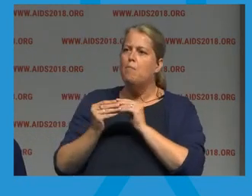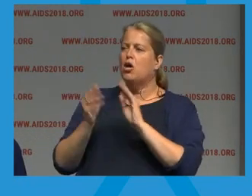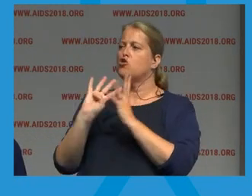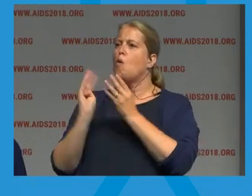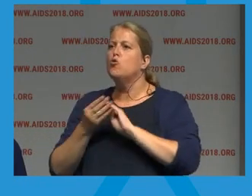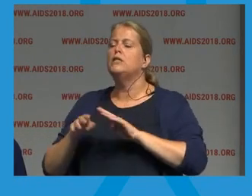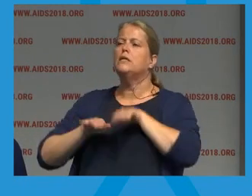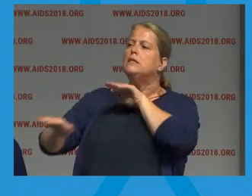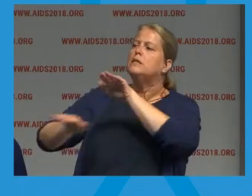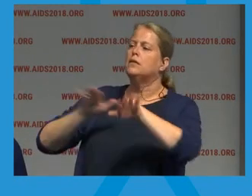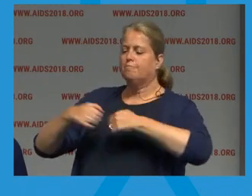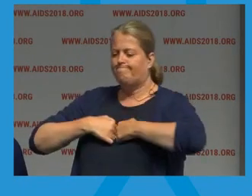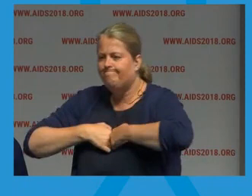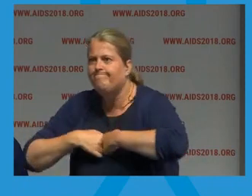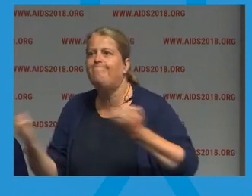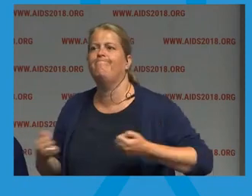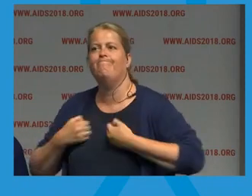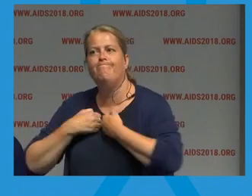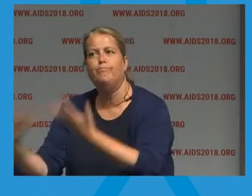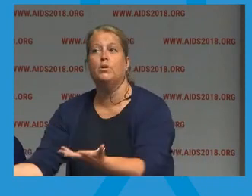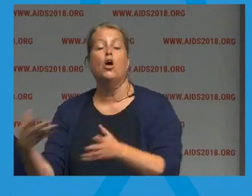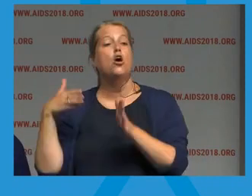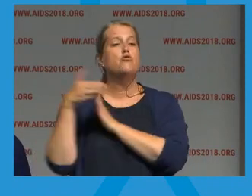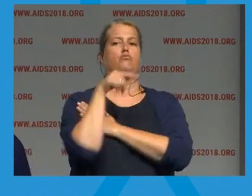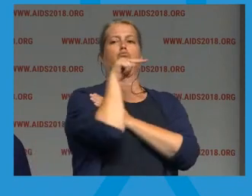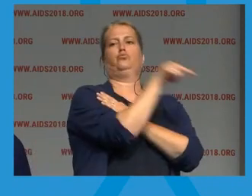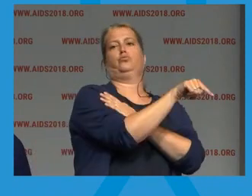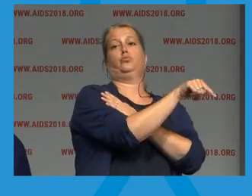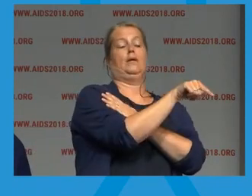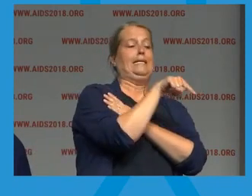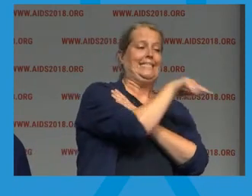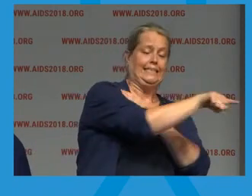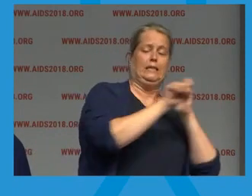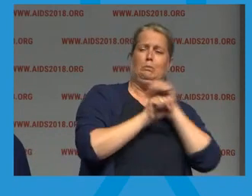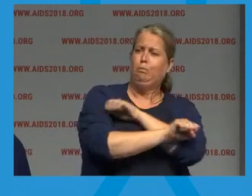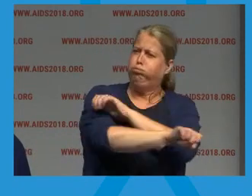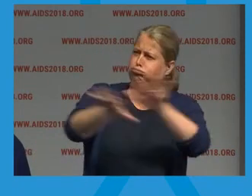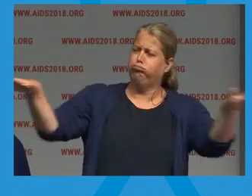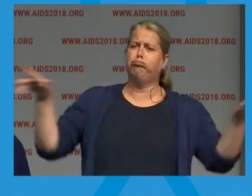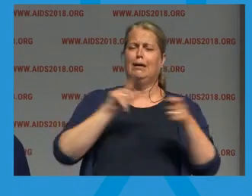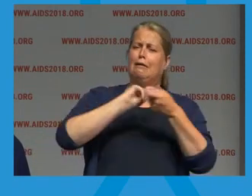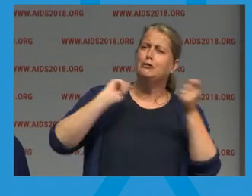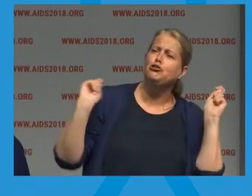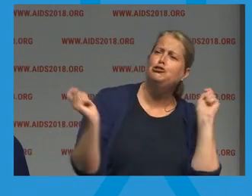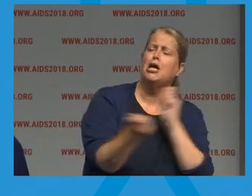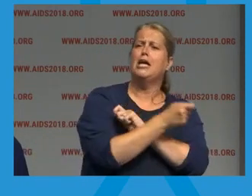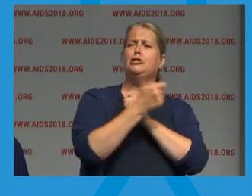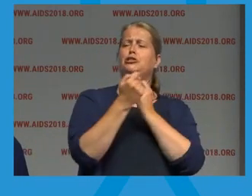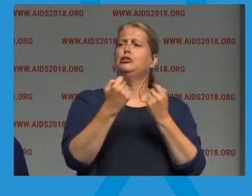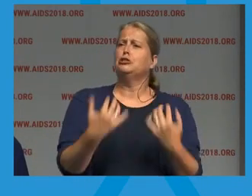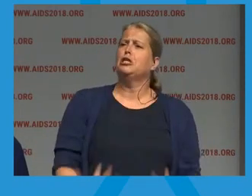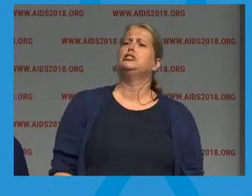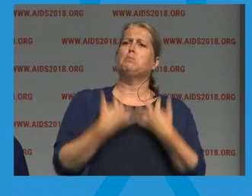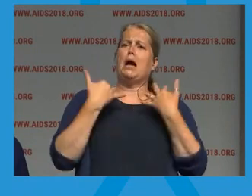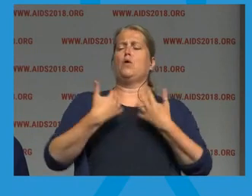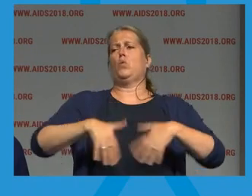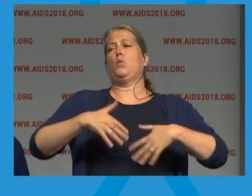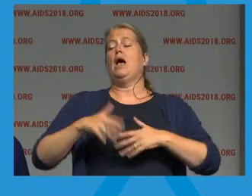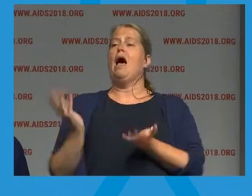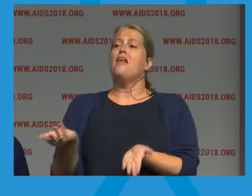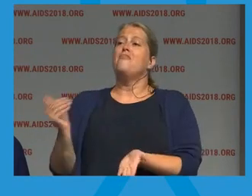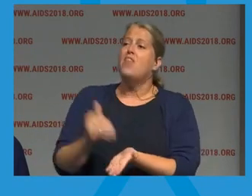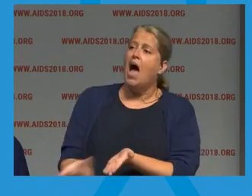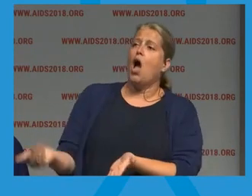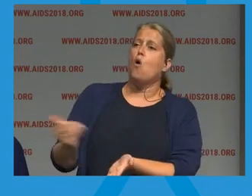pride, and purpose through her words of support. She touched and inspired change in thousands of women, emboldened